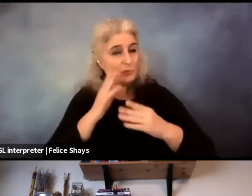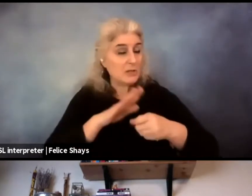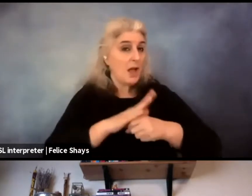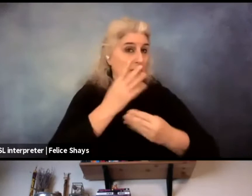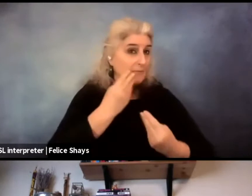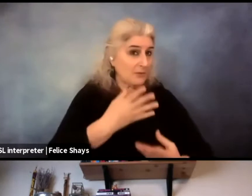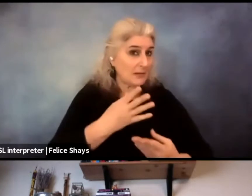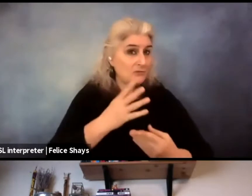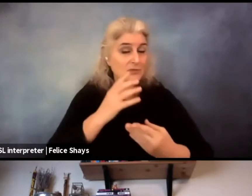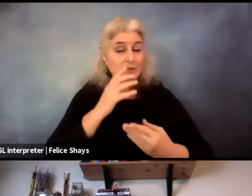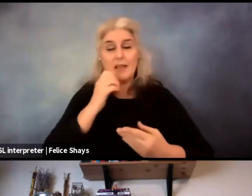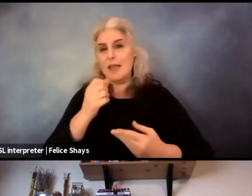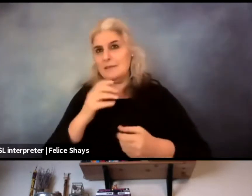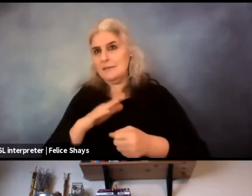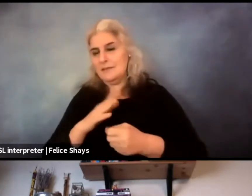4.